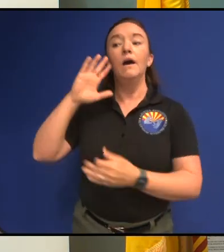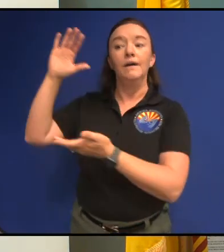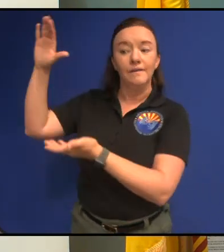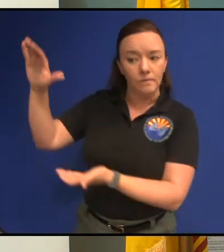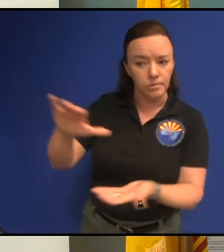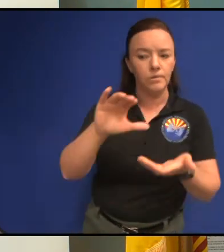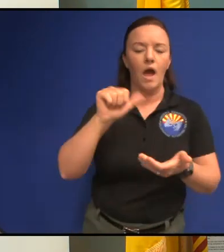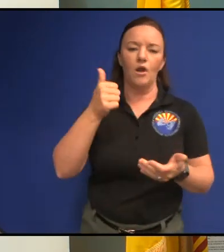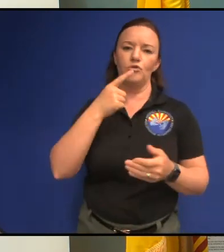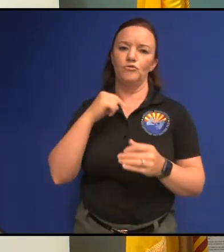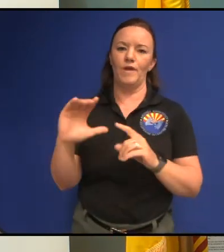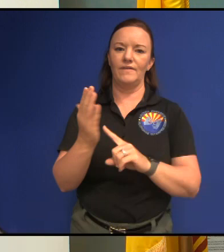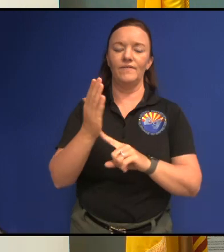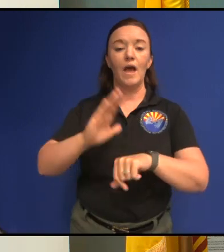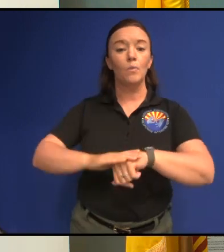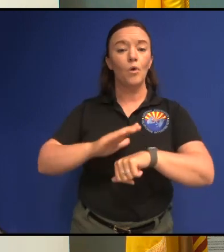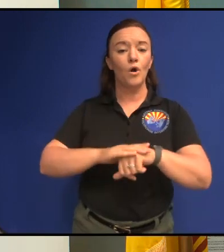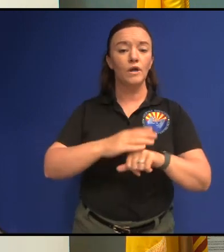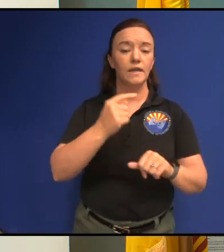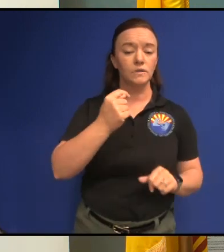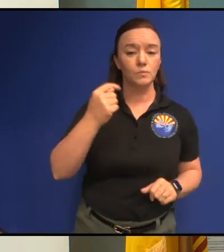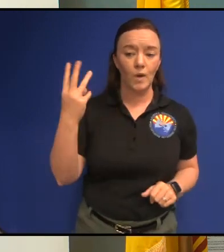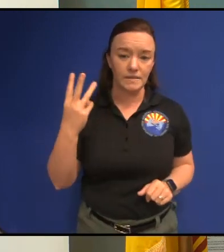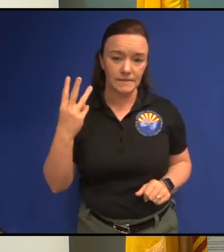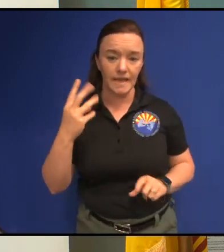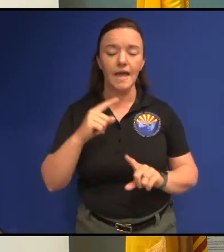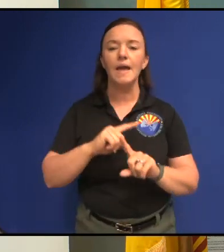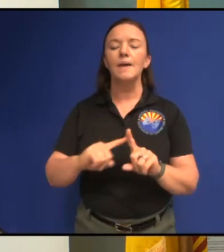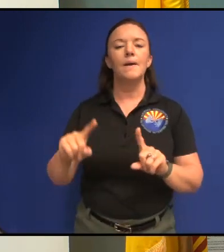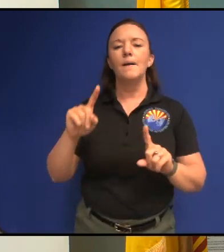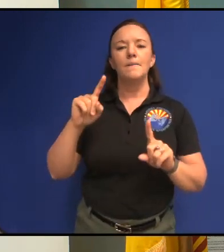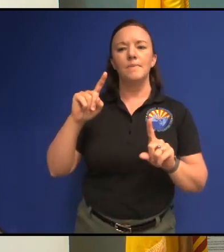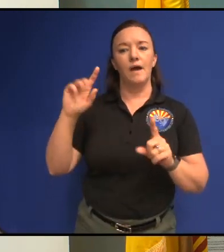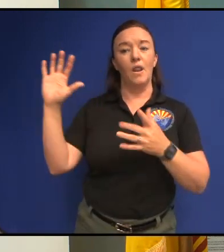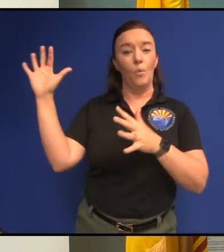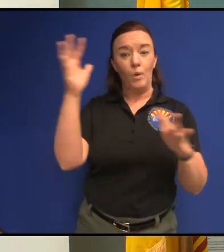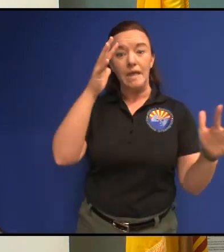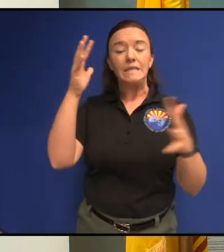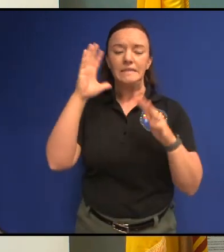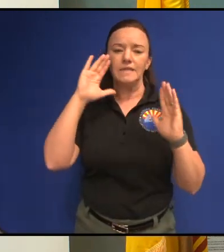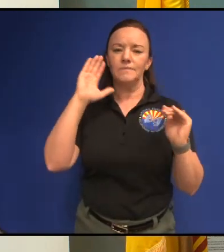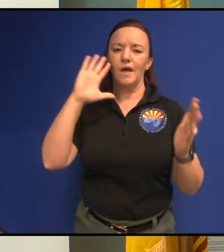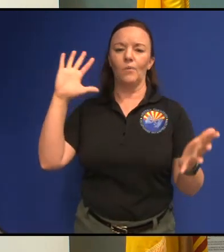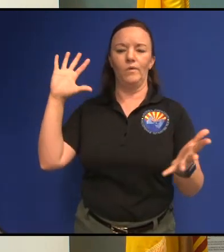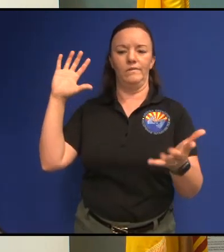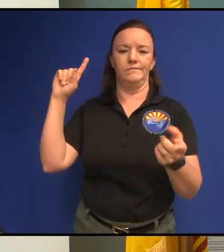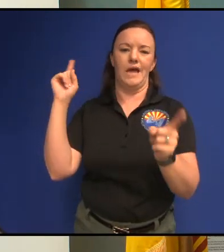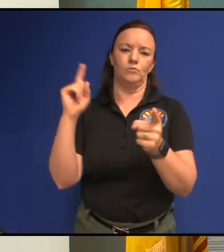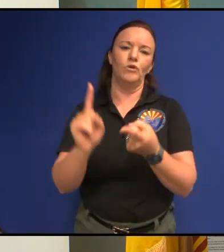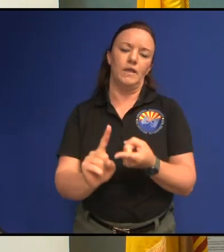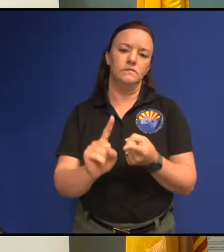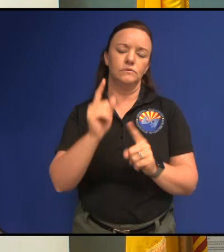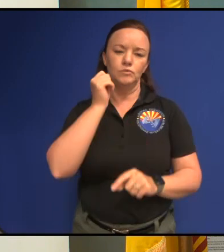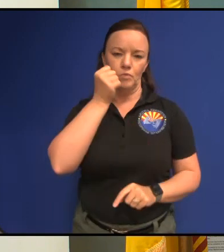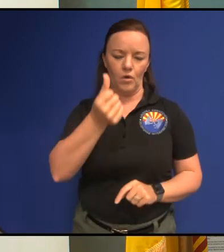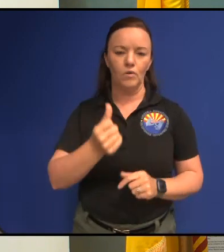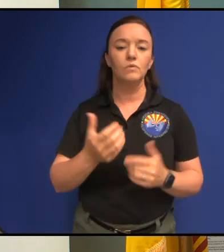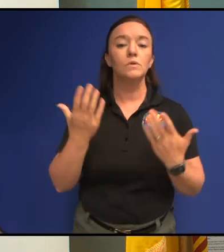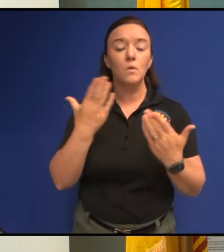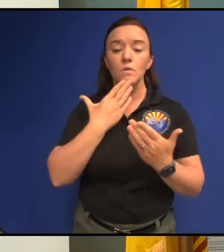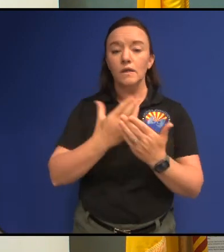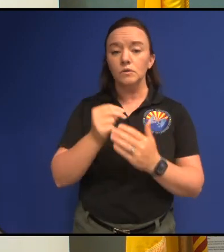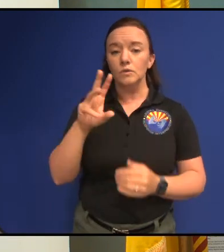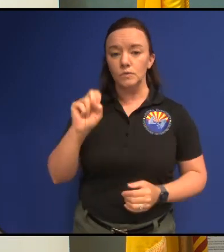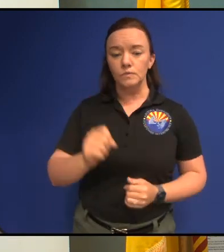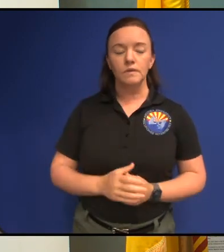Tuesday, but we are expecting a net downtrend in our winds as we head to tomorrow. So that's good news. And we'll